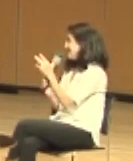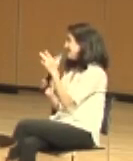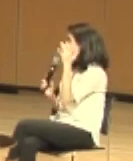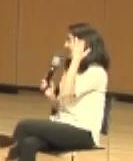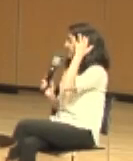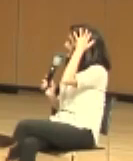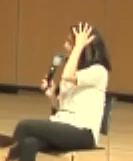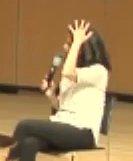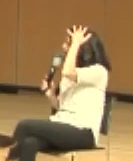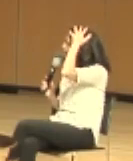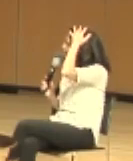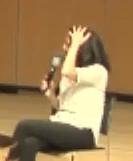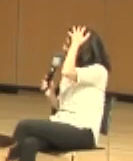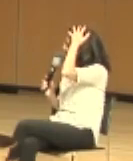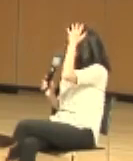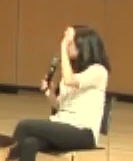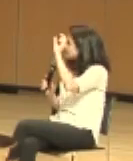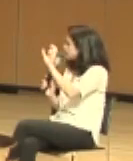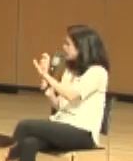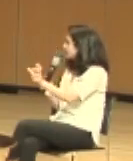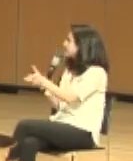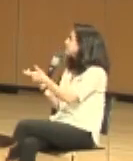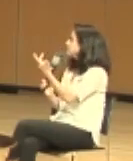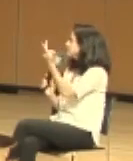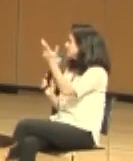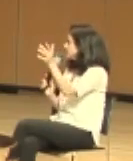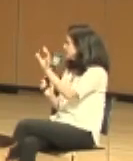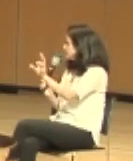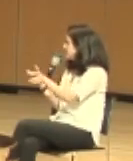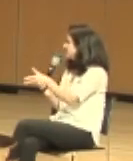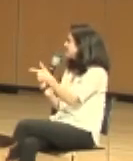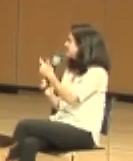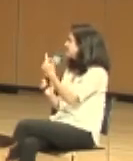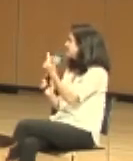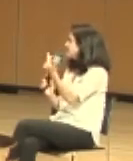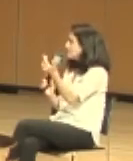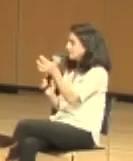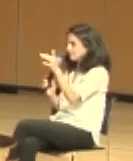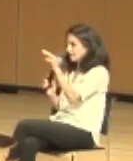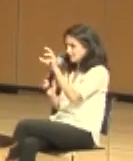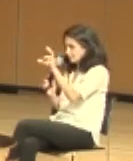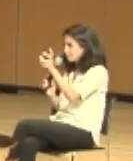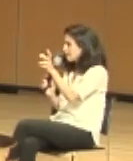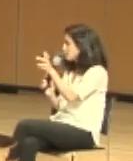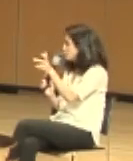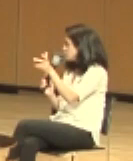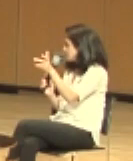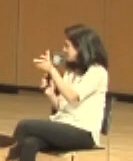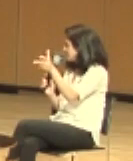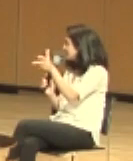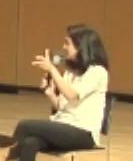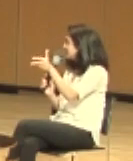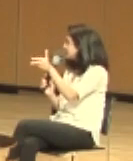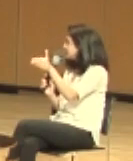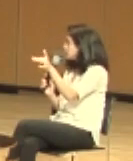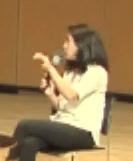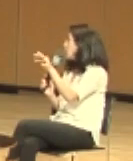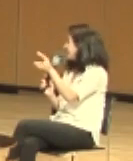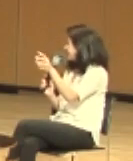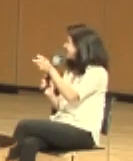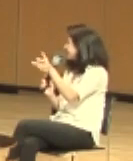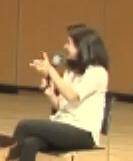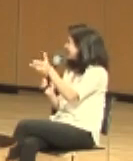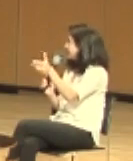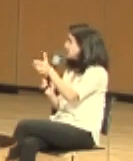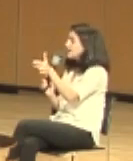amen and I was thinking about how the religiosity or the spirituality there is kind of buried in the